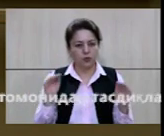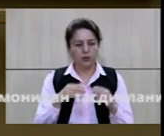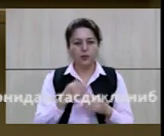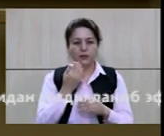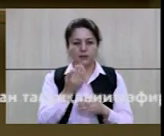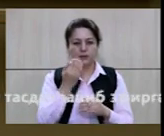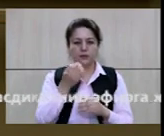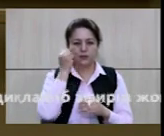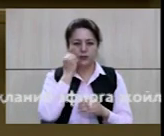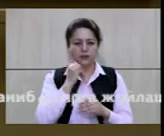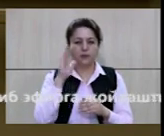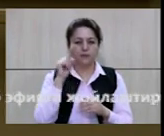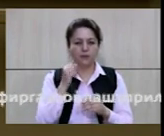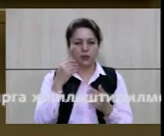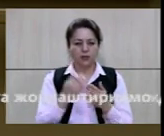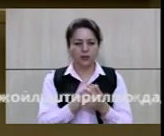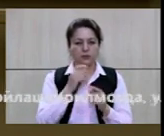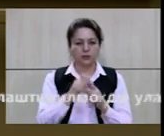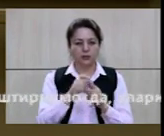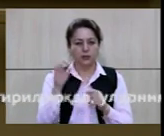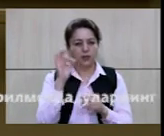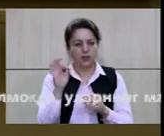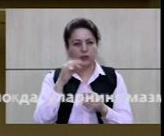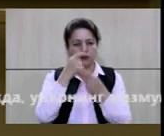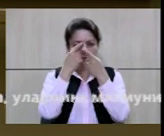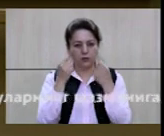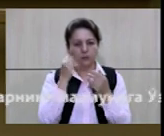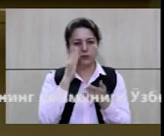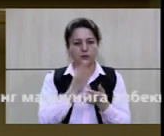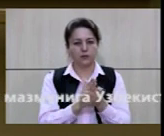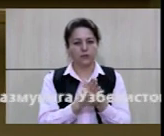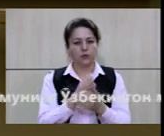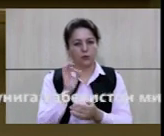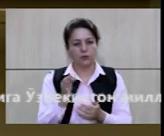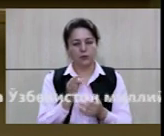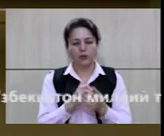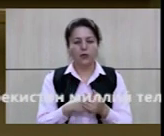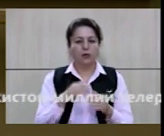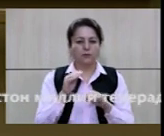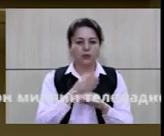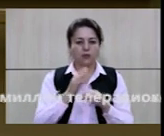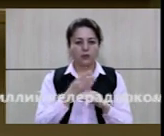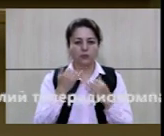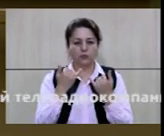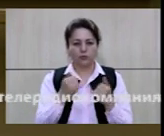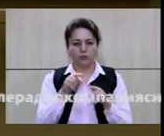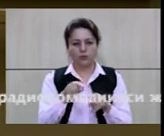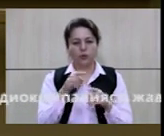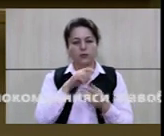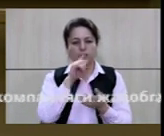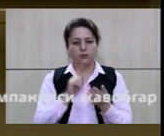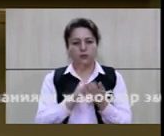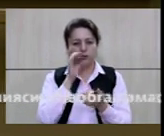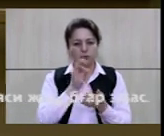eskirgan va yangi so'zlar haqida ma'lumotga egasiz-a? Barakalla. Keling unda ushbu savolimga